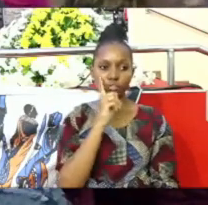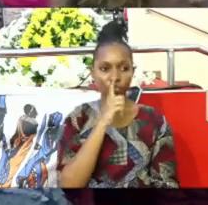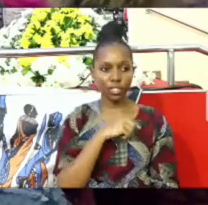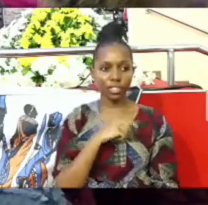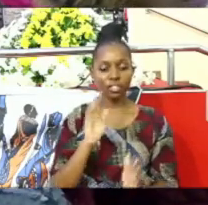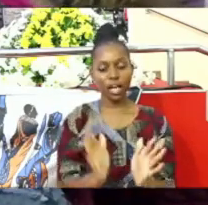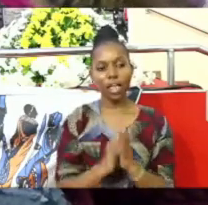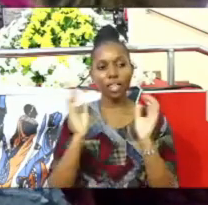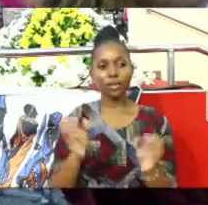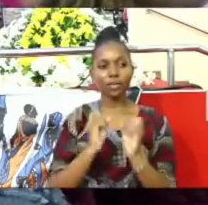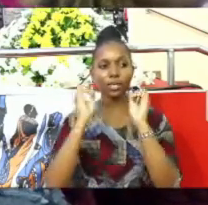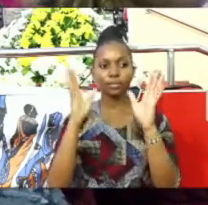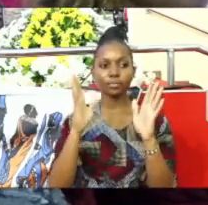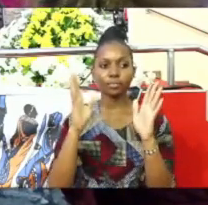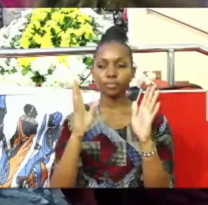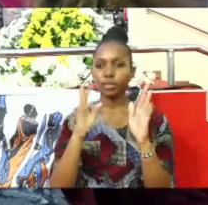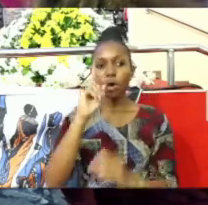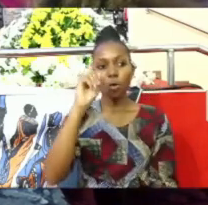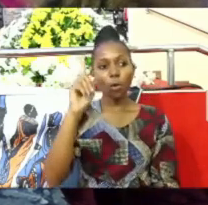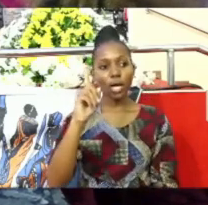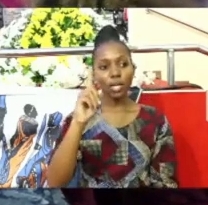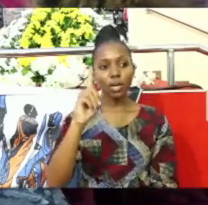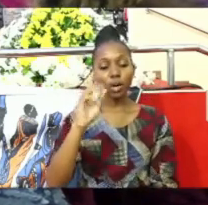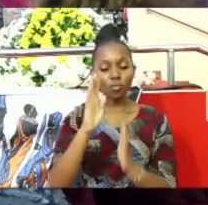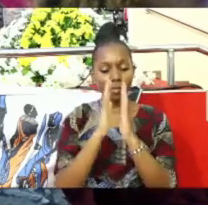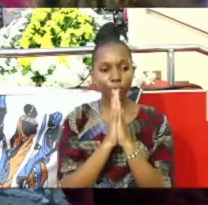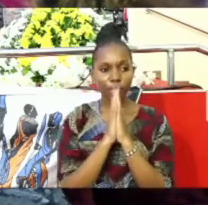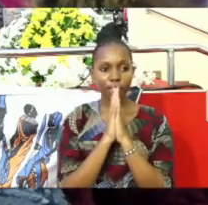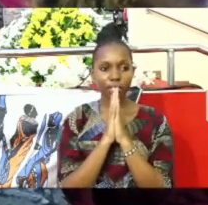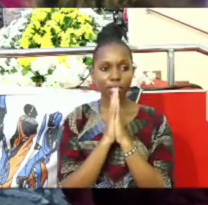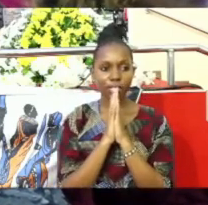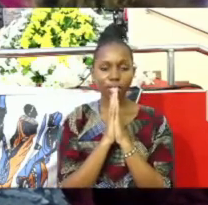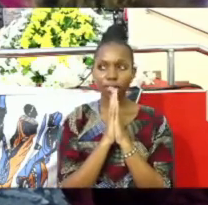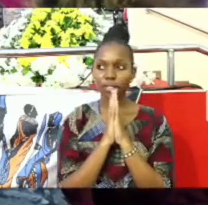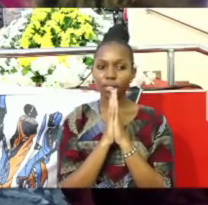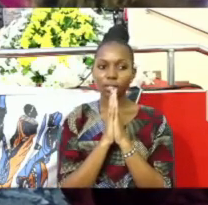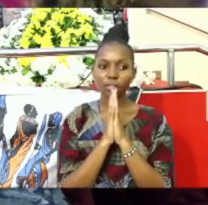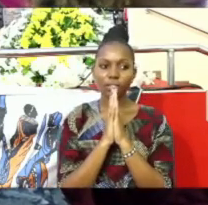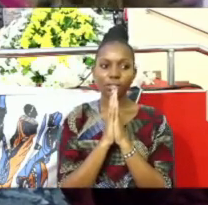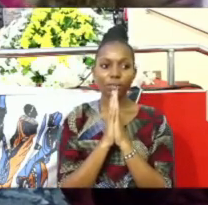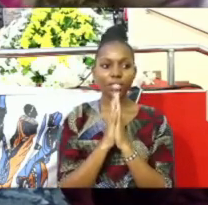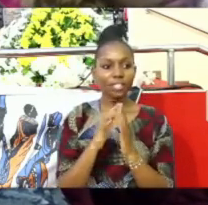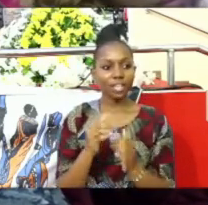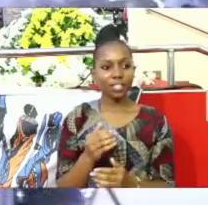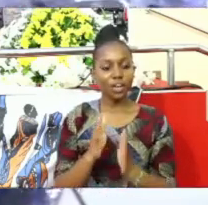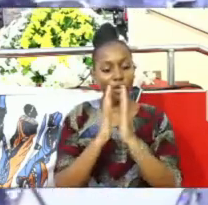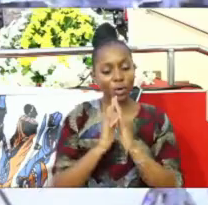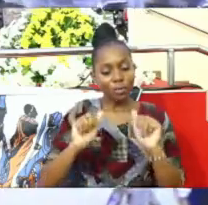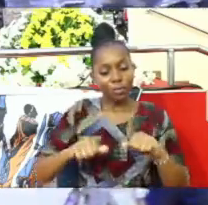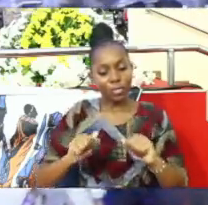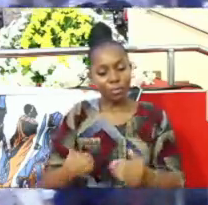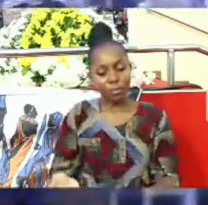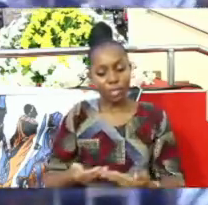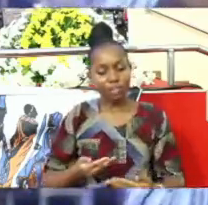Hallelujah. Hallelujah. One of the desires. Jambo moja nililota. Is that God you give me a godly wife. Mungu anipatie mke ambaye ni wa